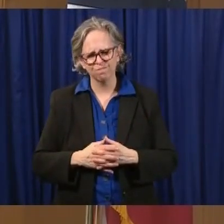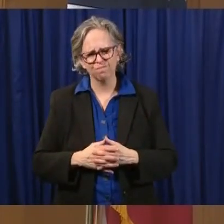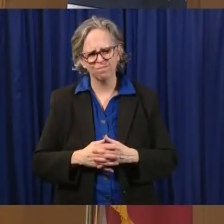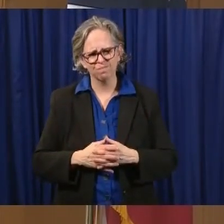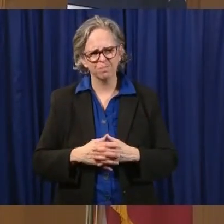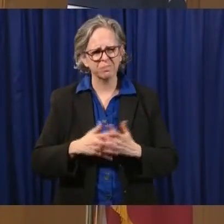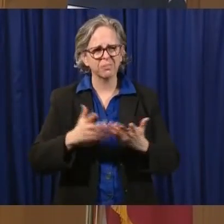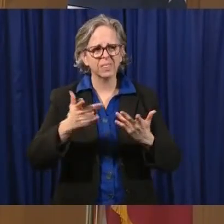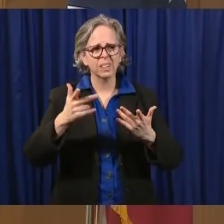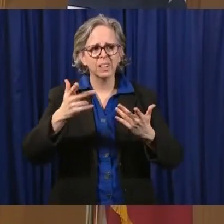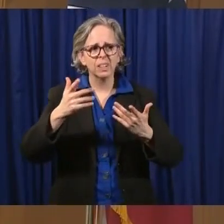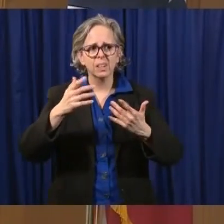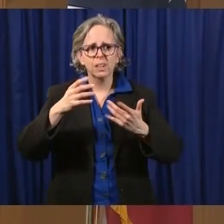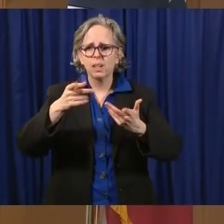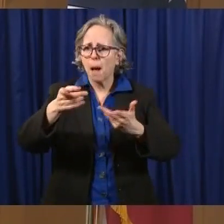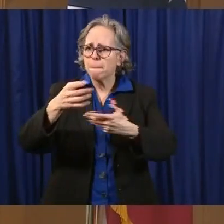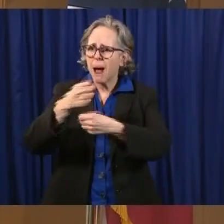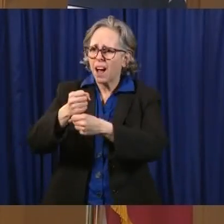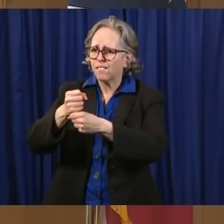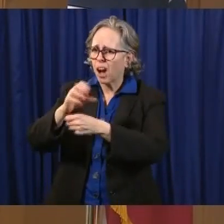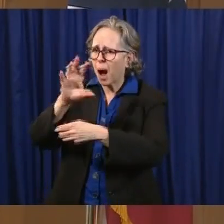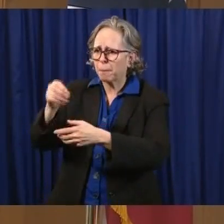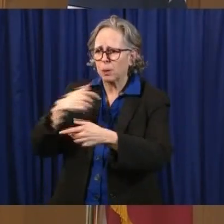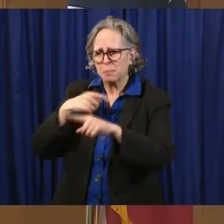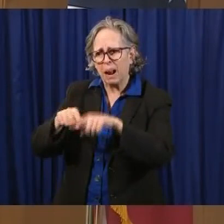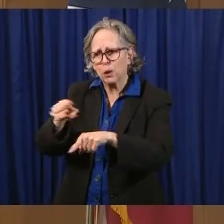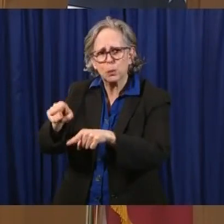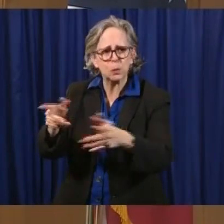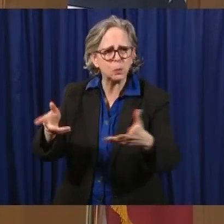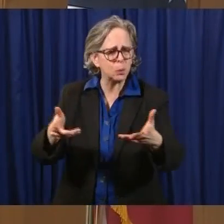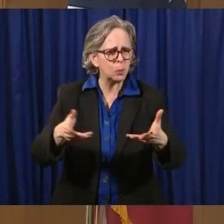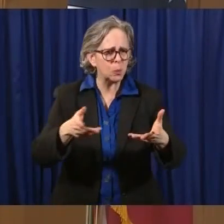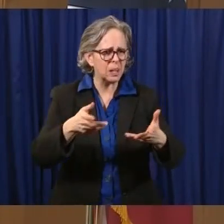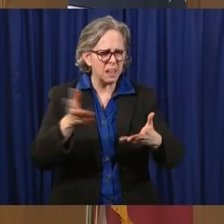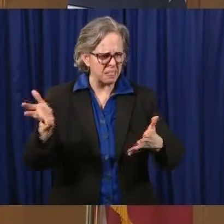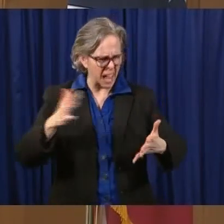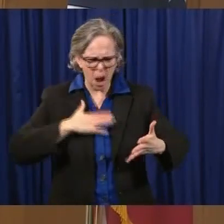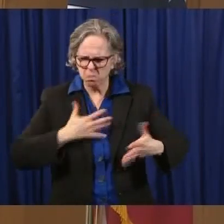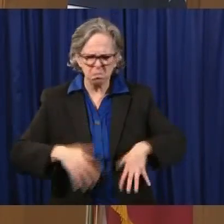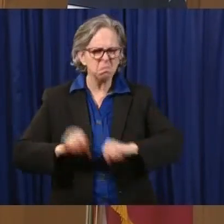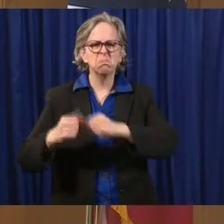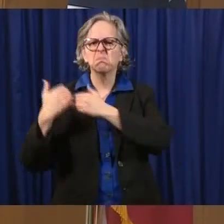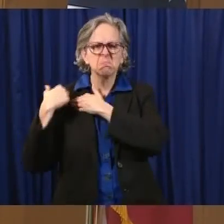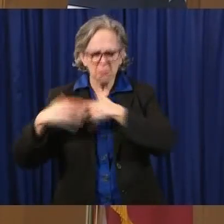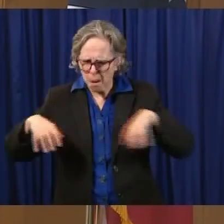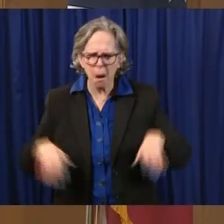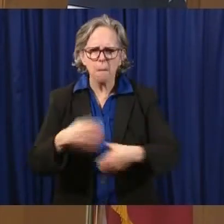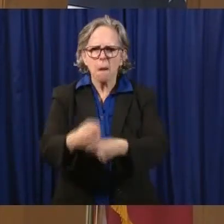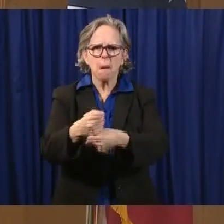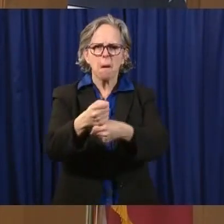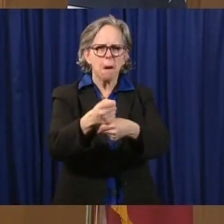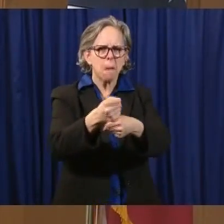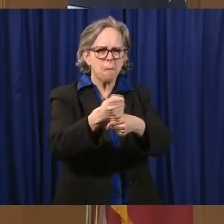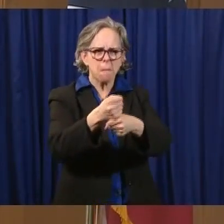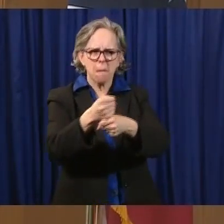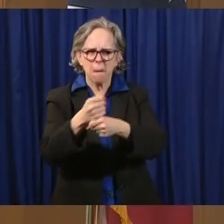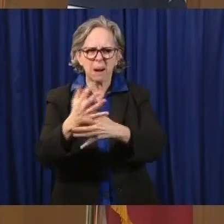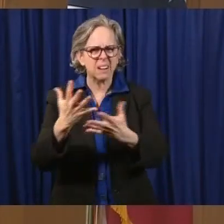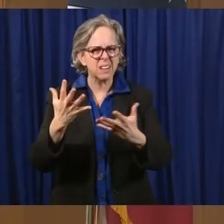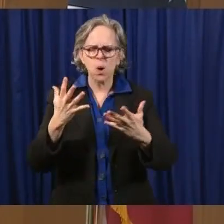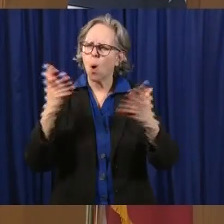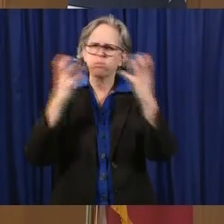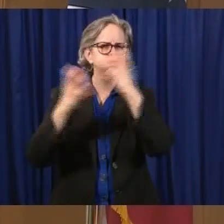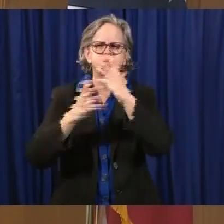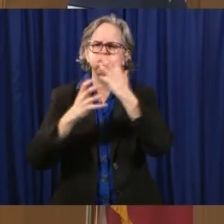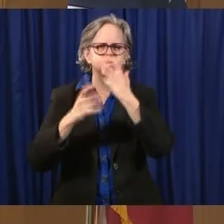companies, Ohio manufacturers. They have stepped up. They're doing absolutely some amazing work.